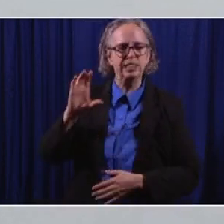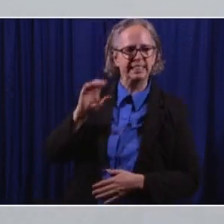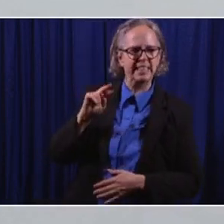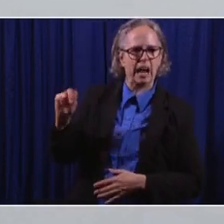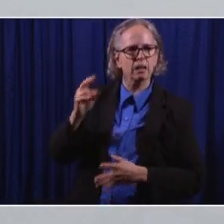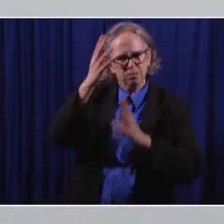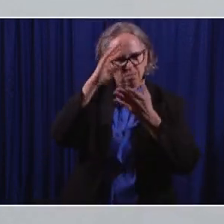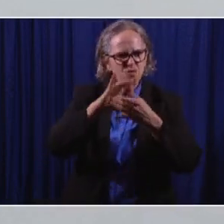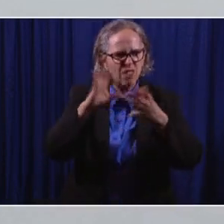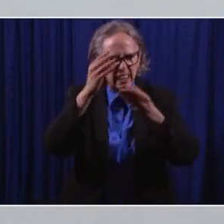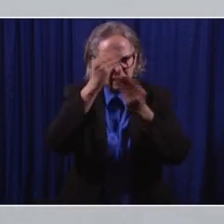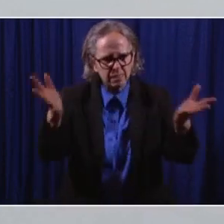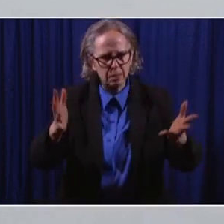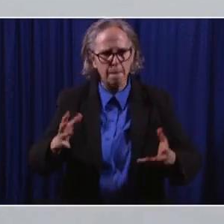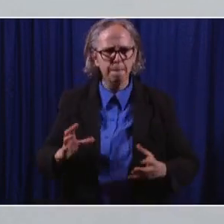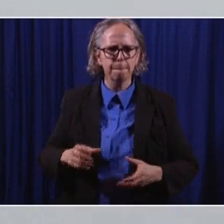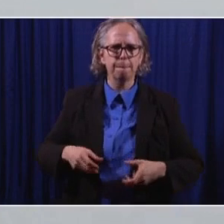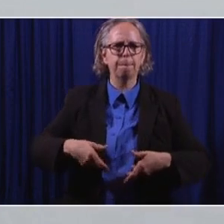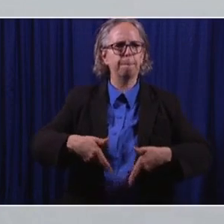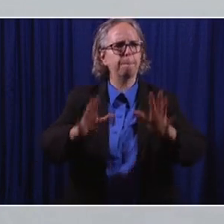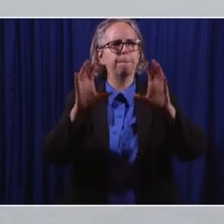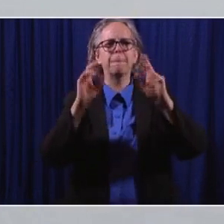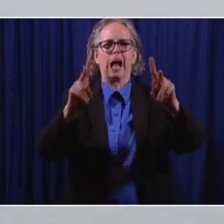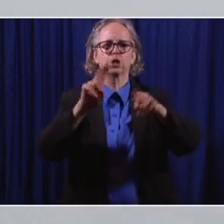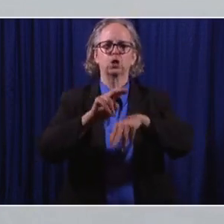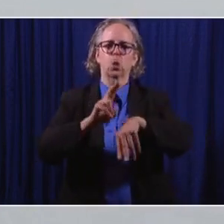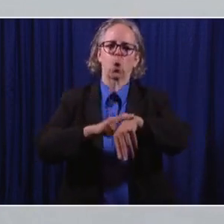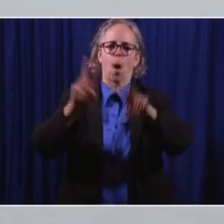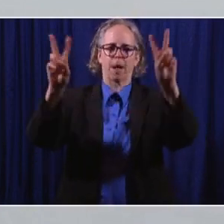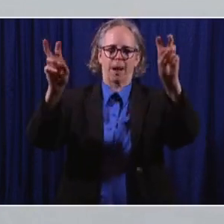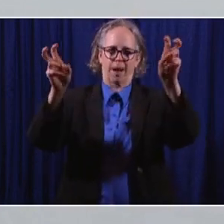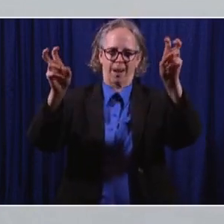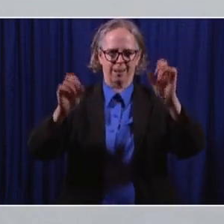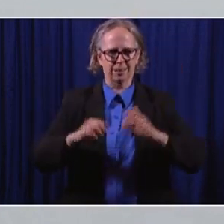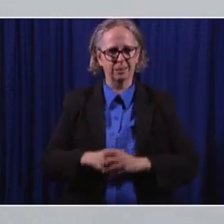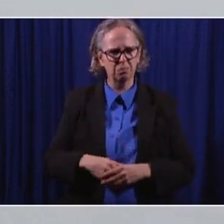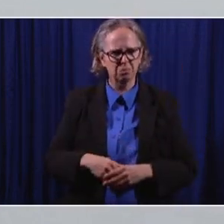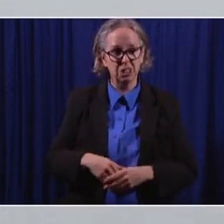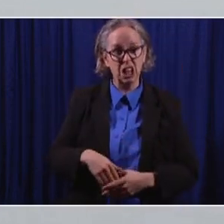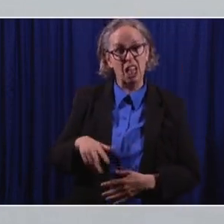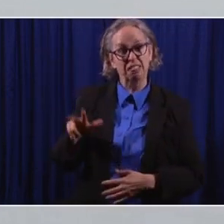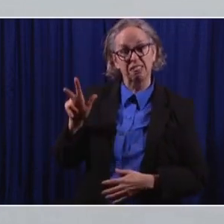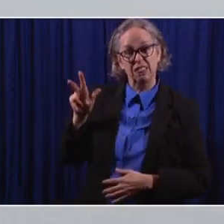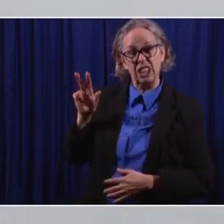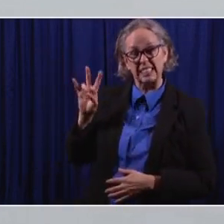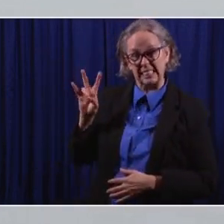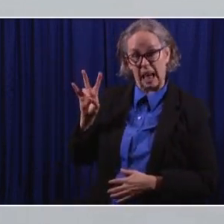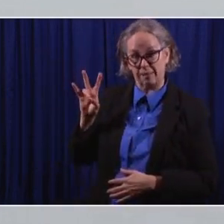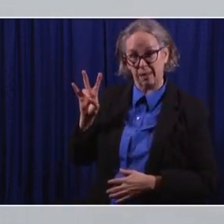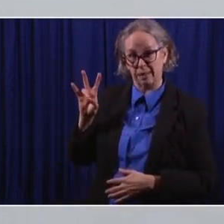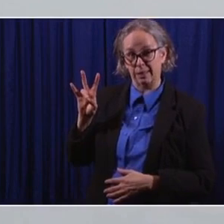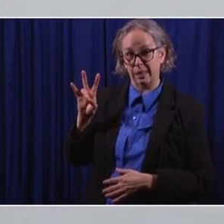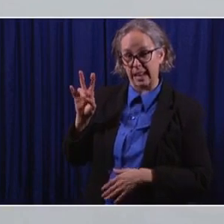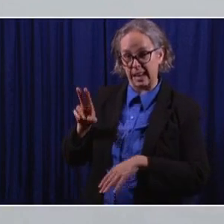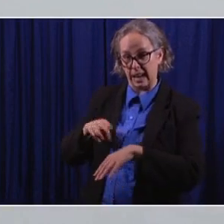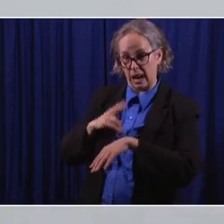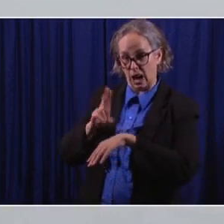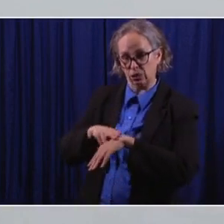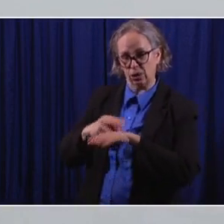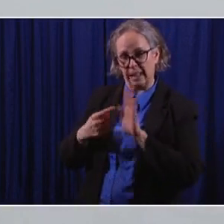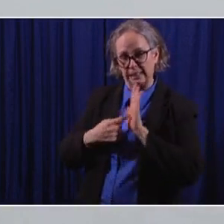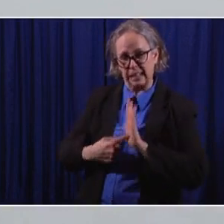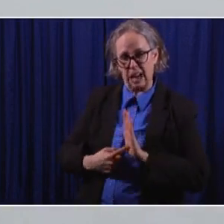economic index, which is comprised of 37 national and 7 state level indicators. And